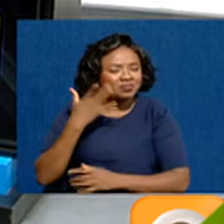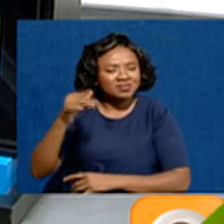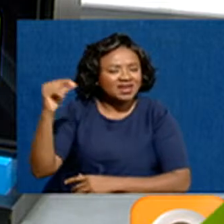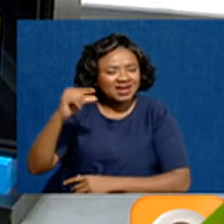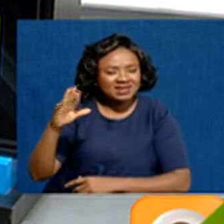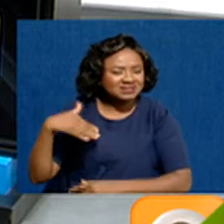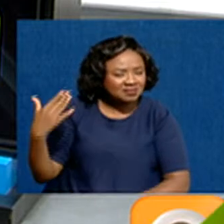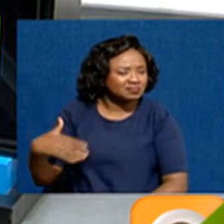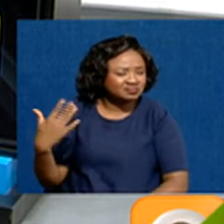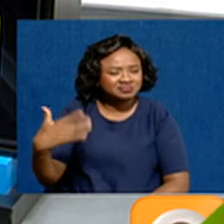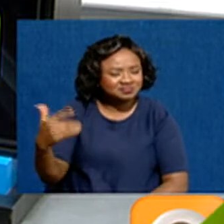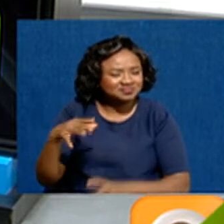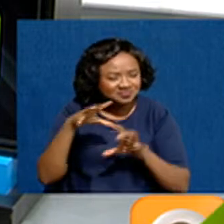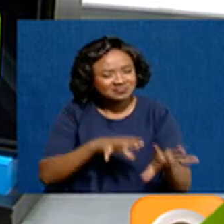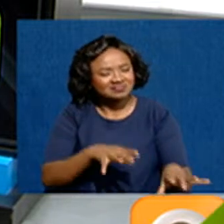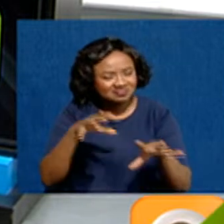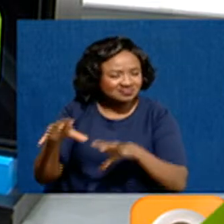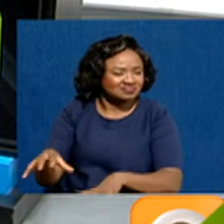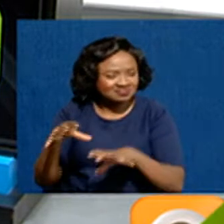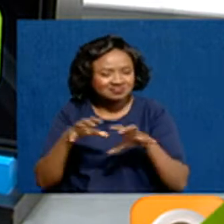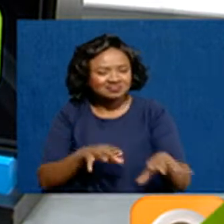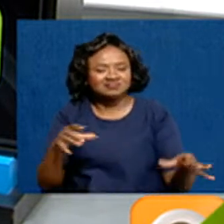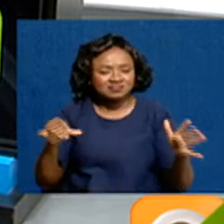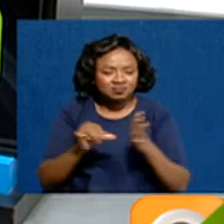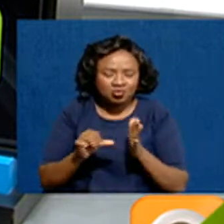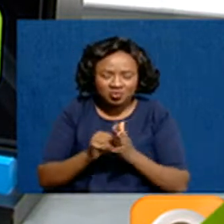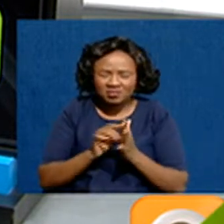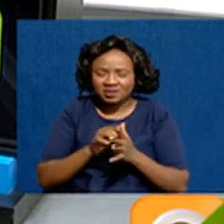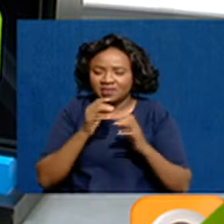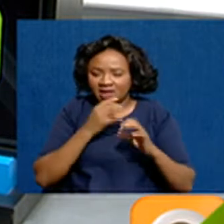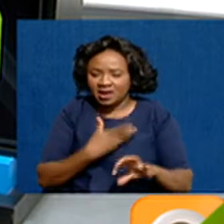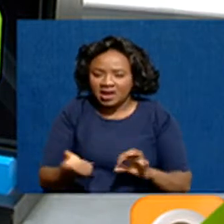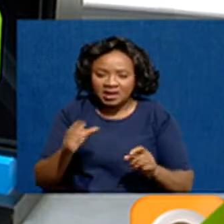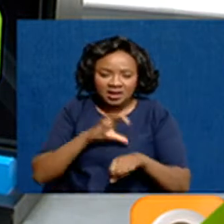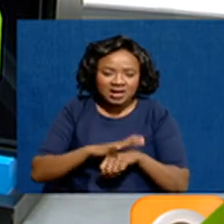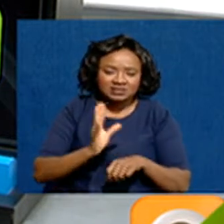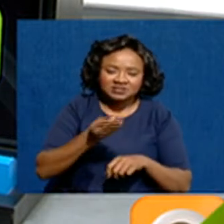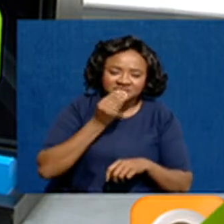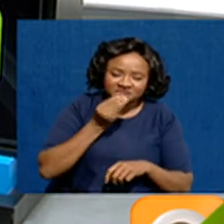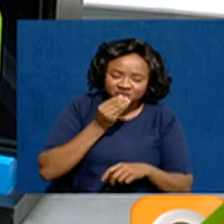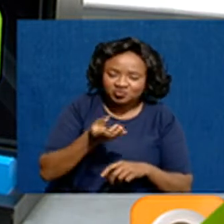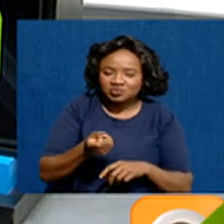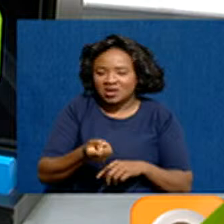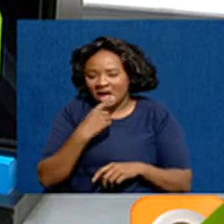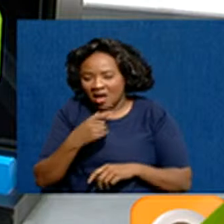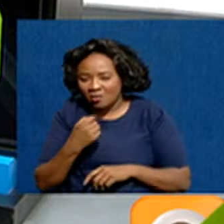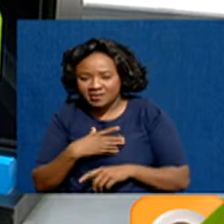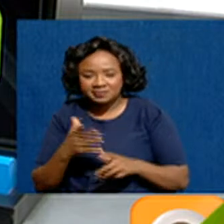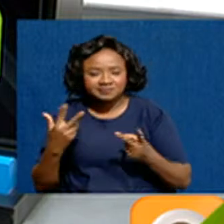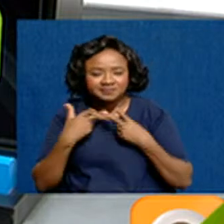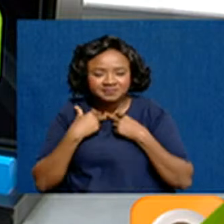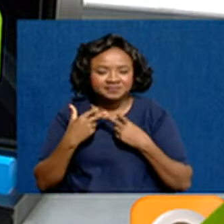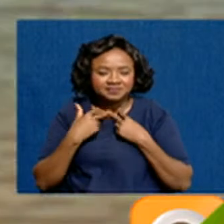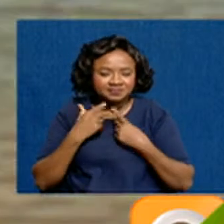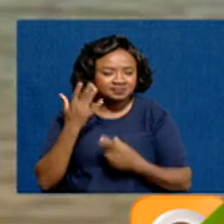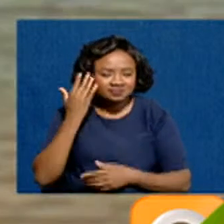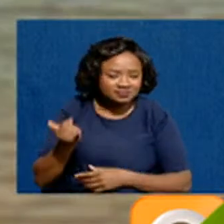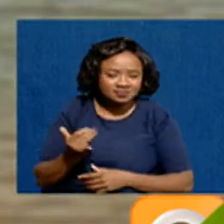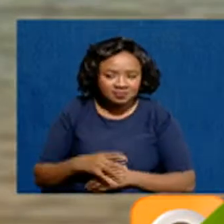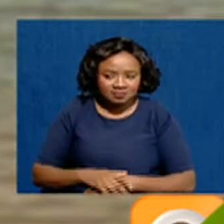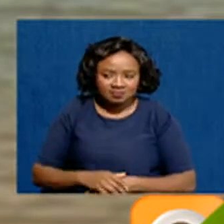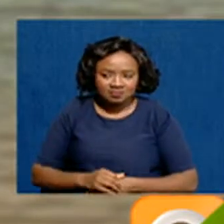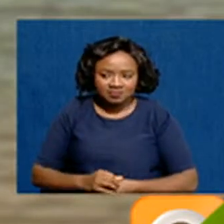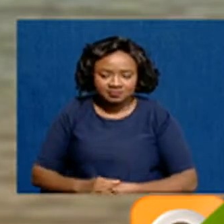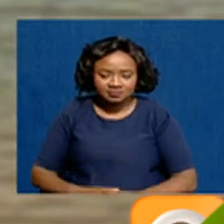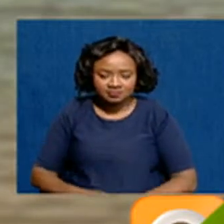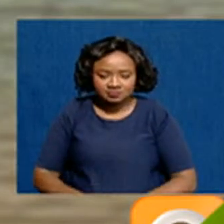this time and again? They've been cut off from essential food supplies and medicines. So right now,